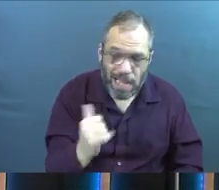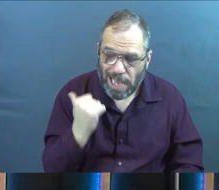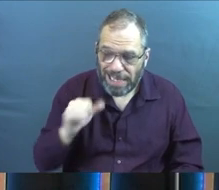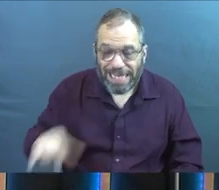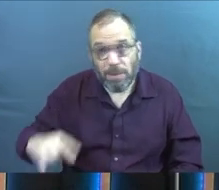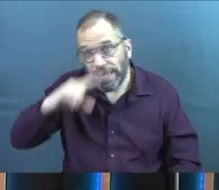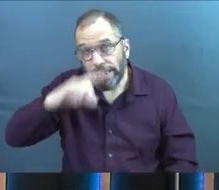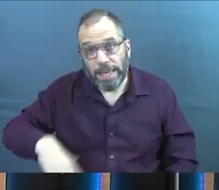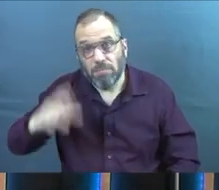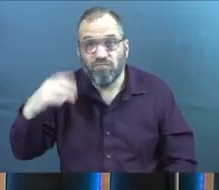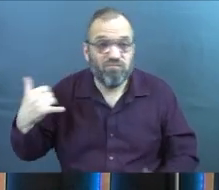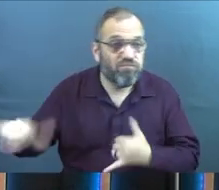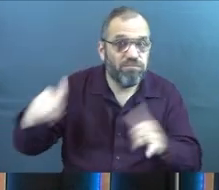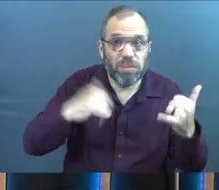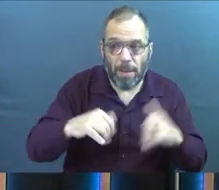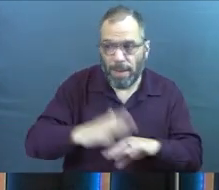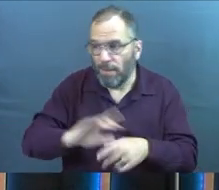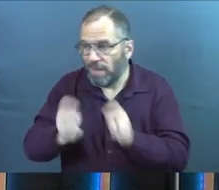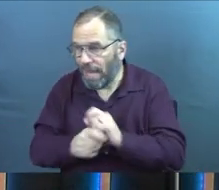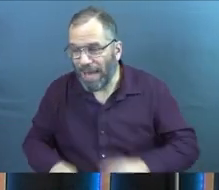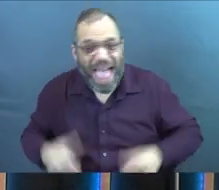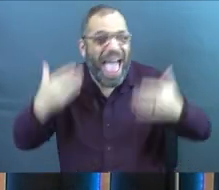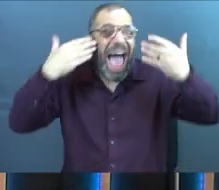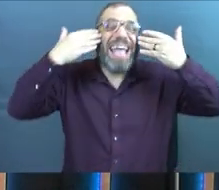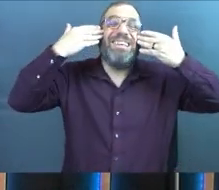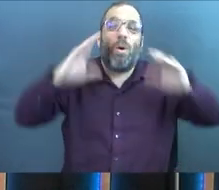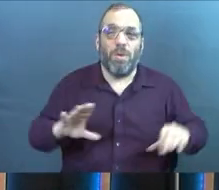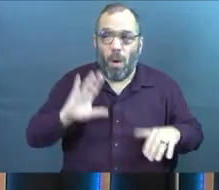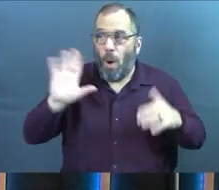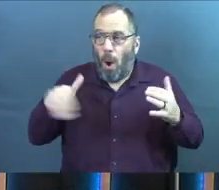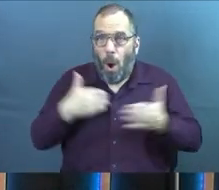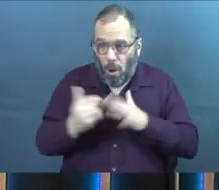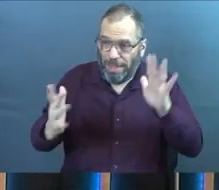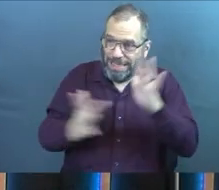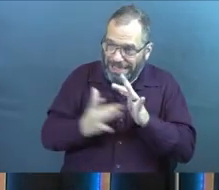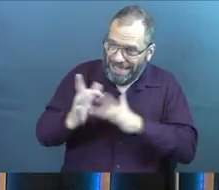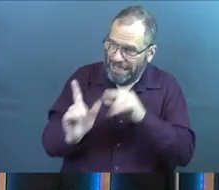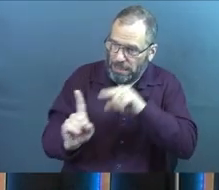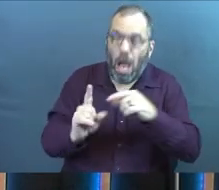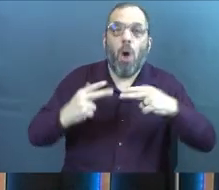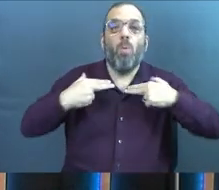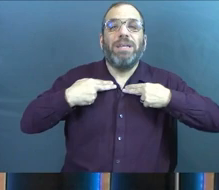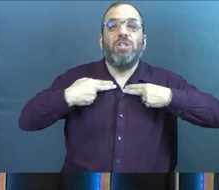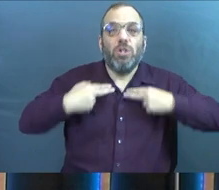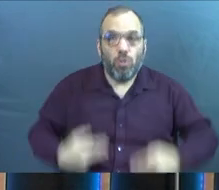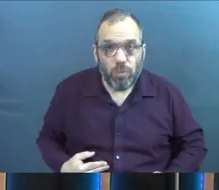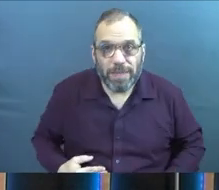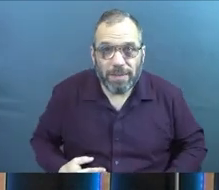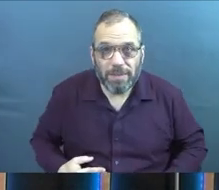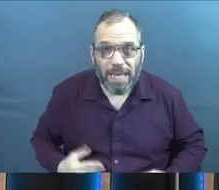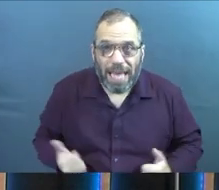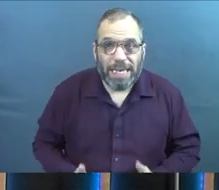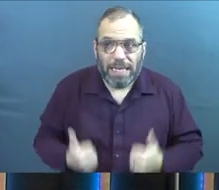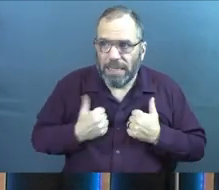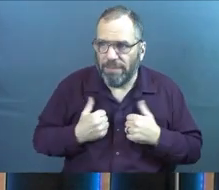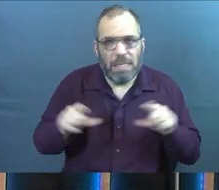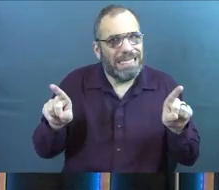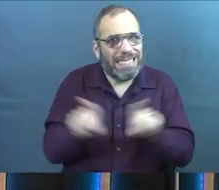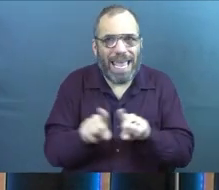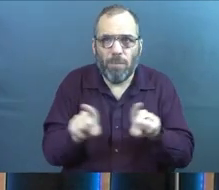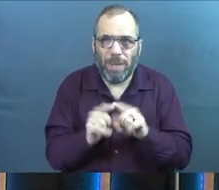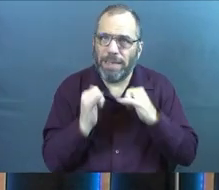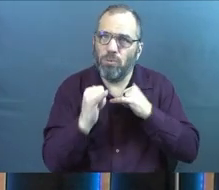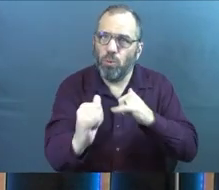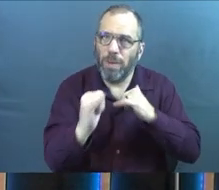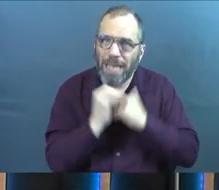was a kid who ran around, maybe needed a diaper change. I don't know, right? It's all these things. Jesus was a human being. And he lived life the same ways